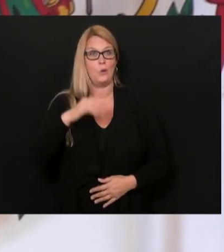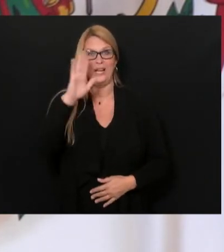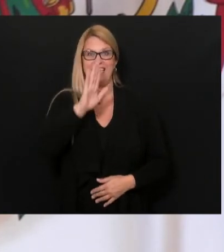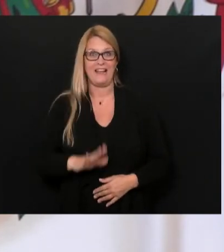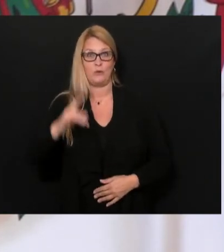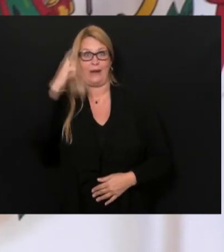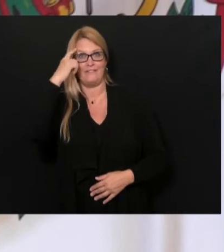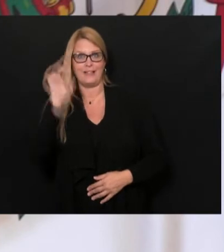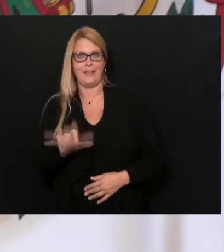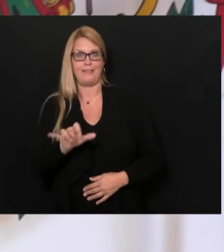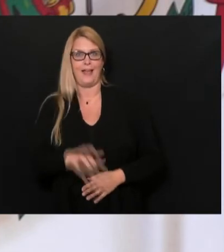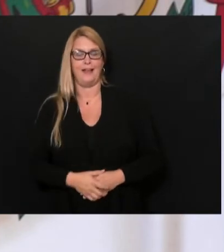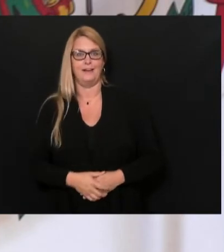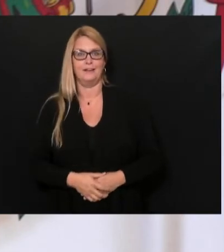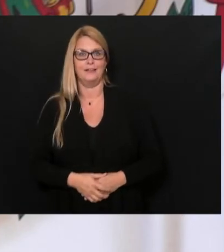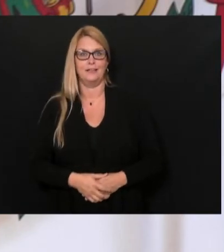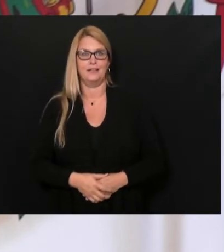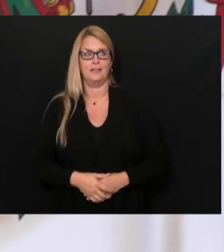ever.